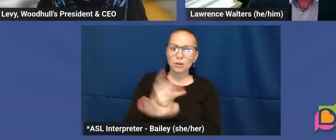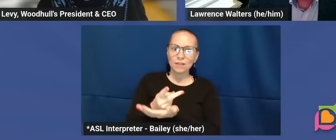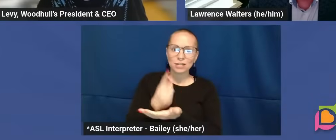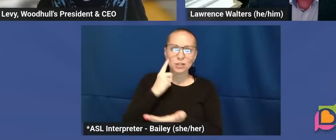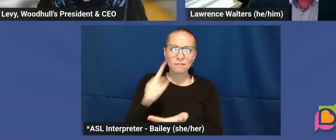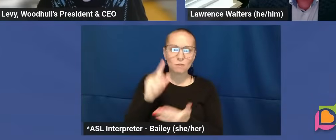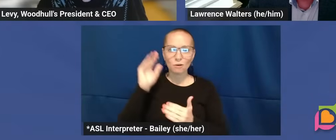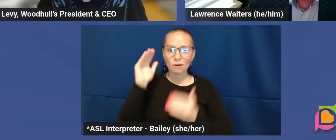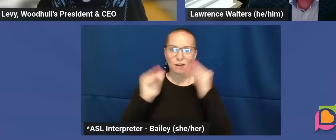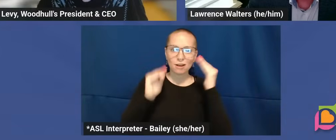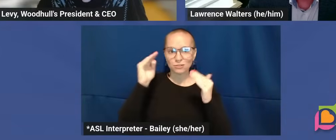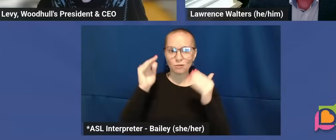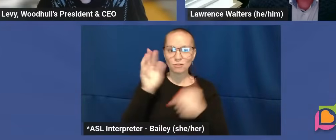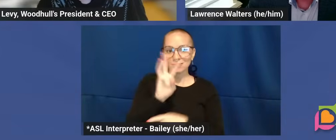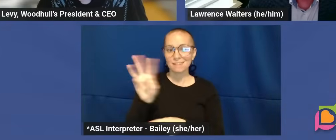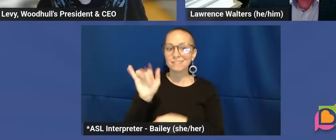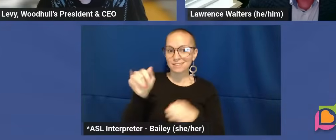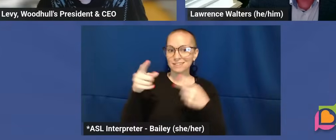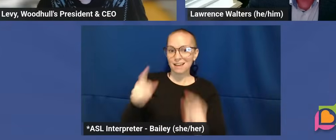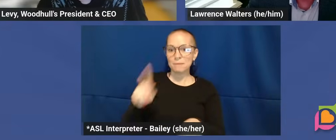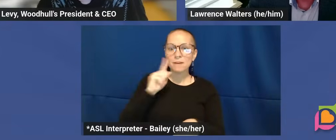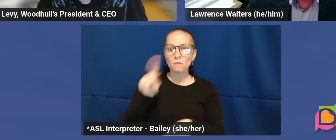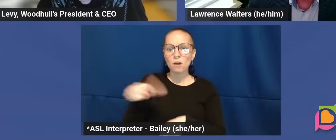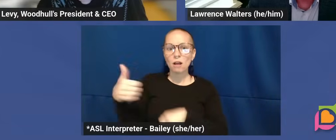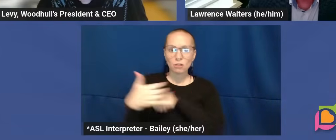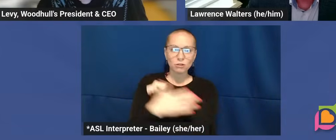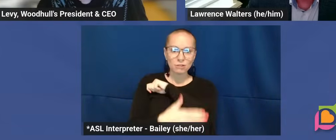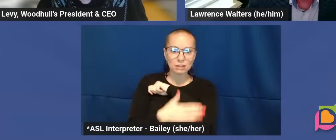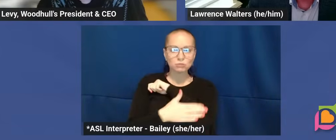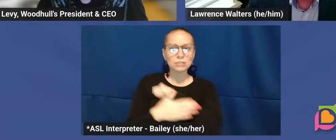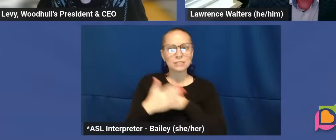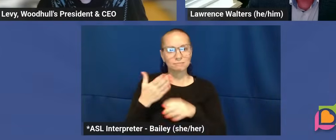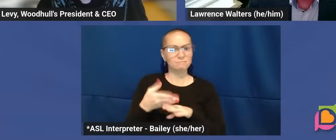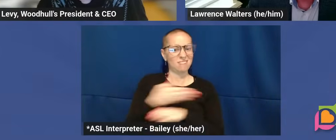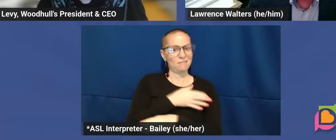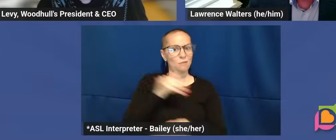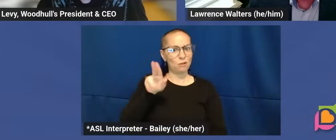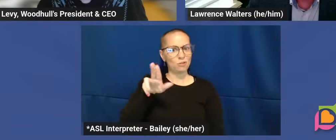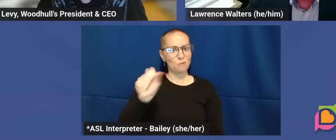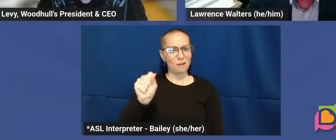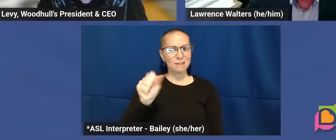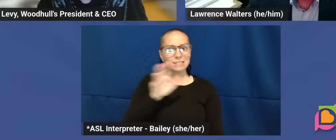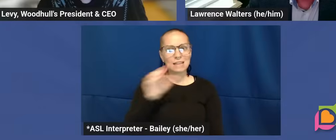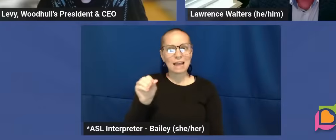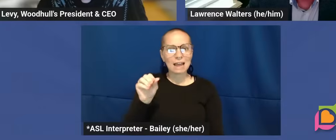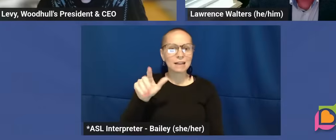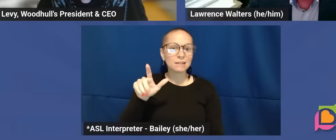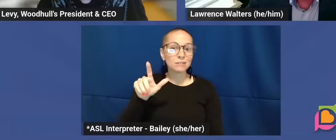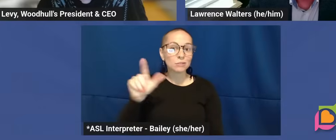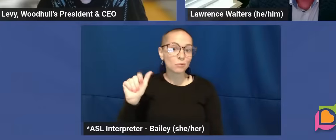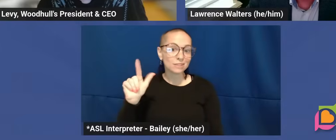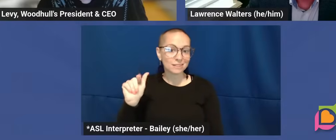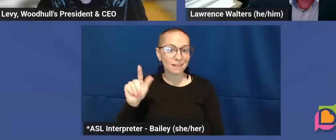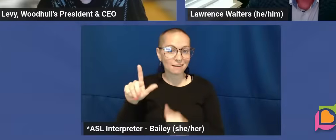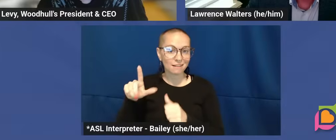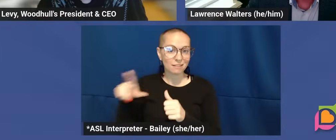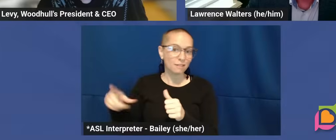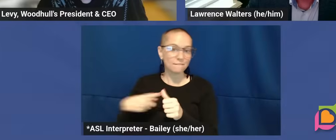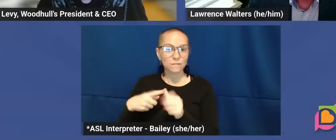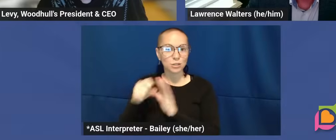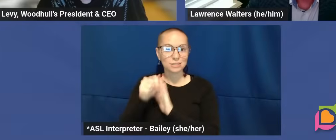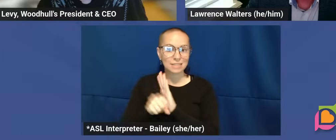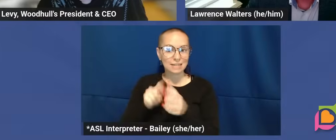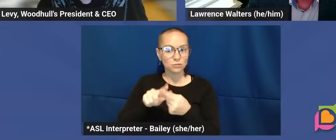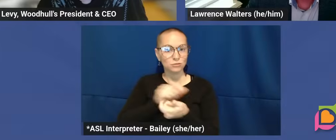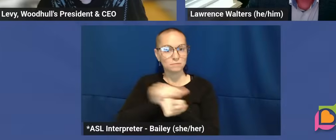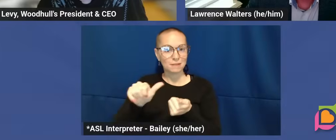This has happened in other countries, even before the United States, and in Louisiana, the first state to pass the law a few